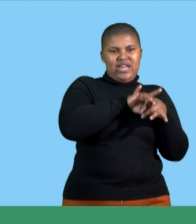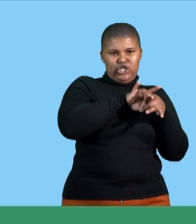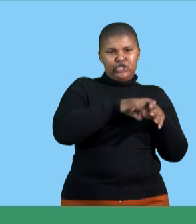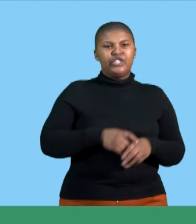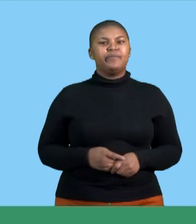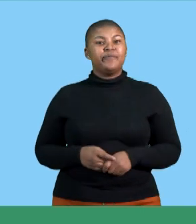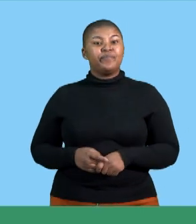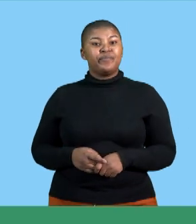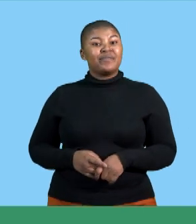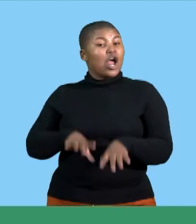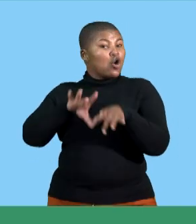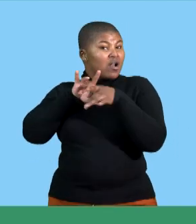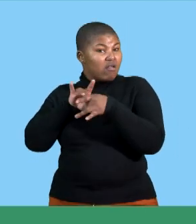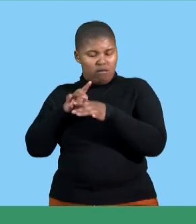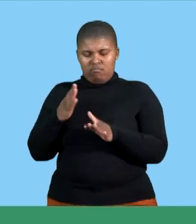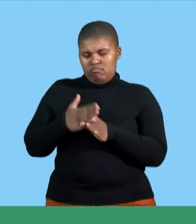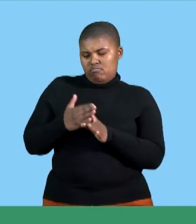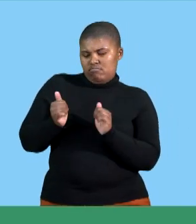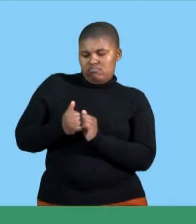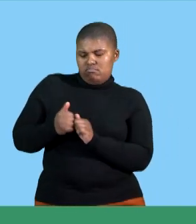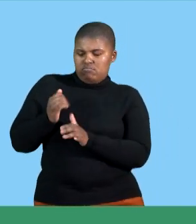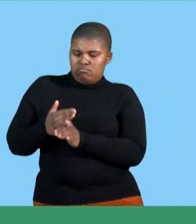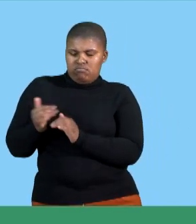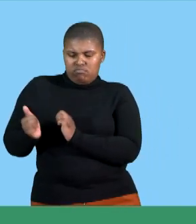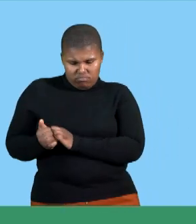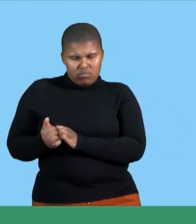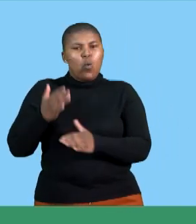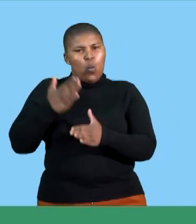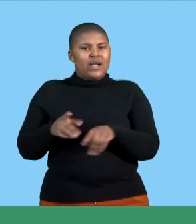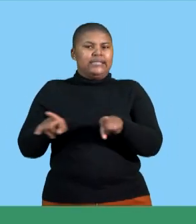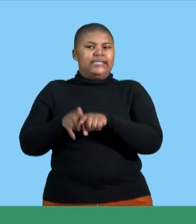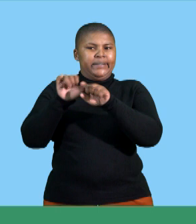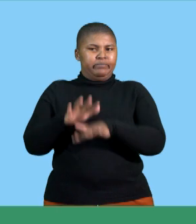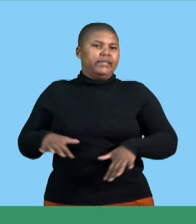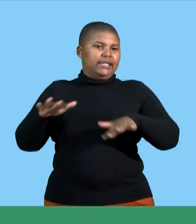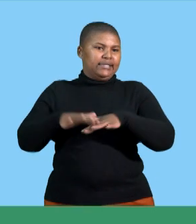is the relationship between 2 employees working at the same